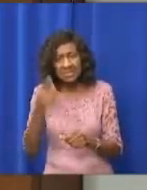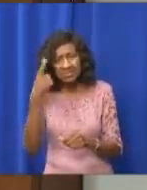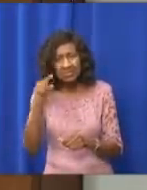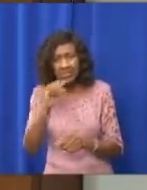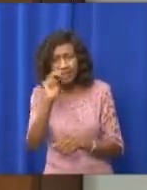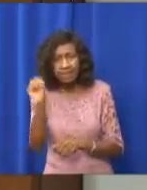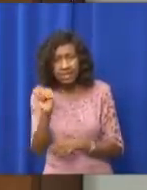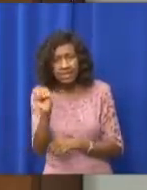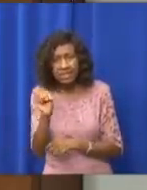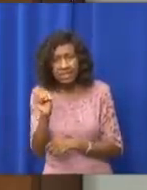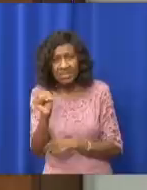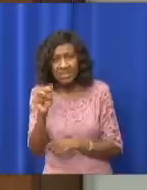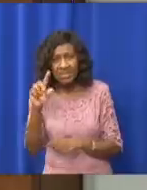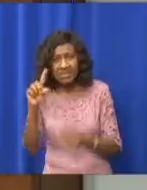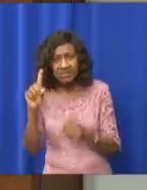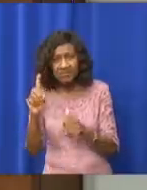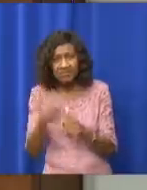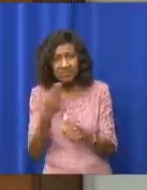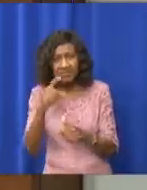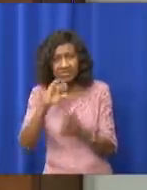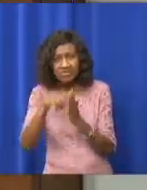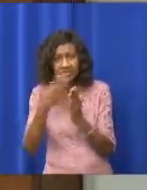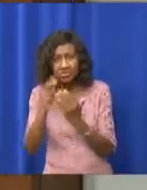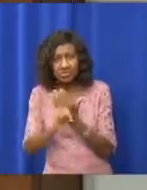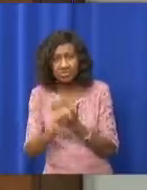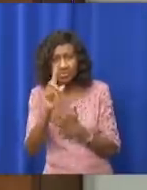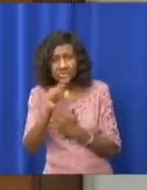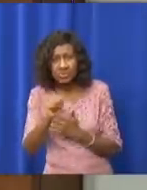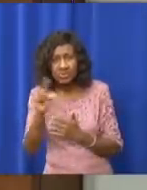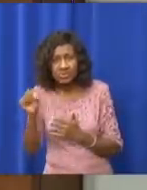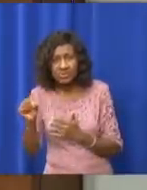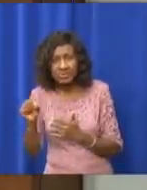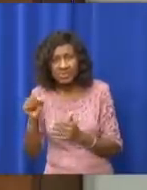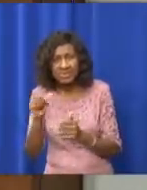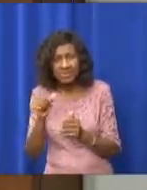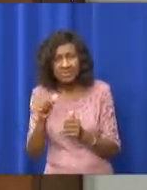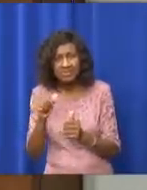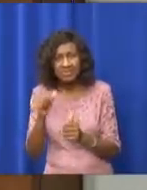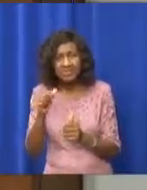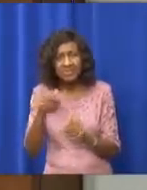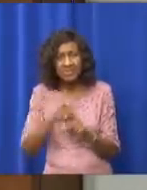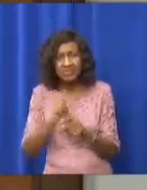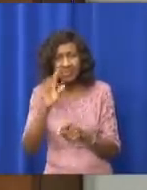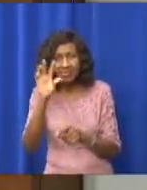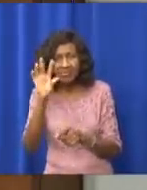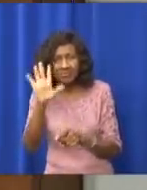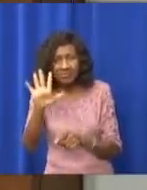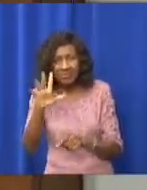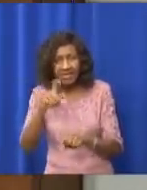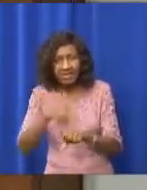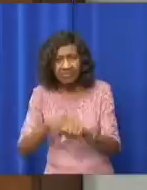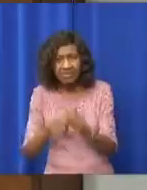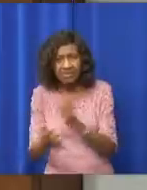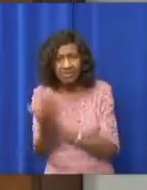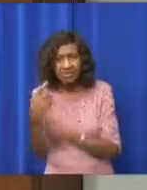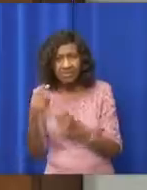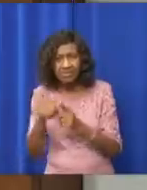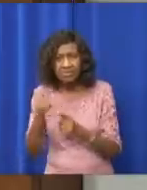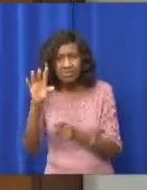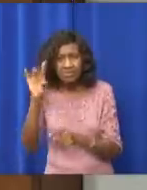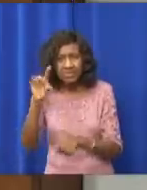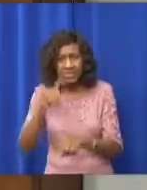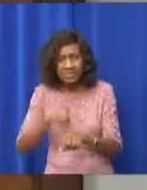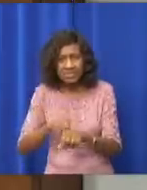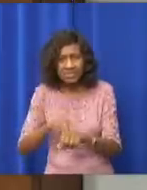Monday night, the 1st of June 2020, and will have daily application between the hours of 5 a.m. and 8 p.m. Monday